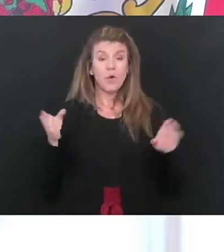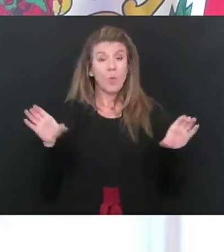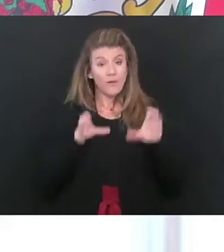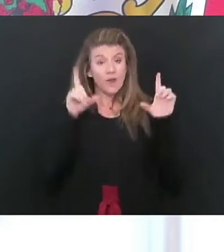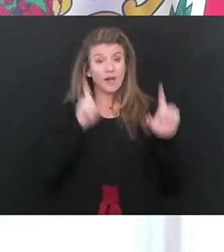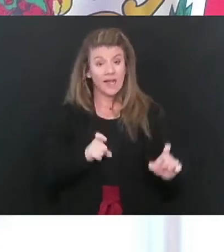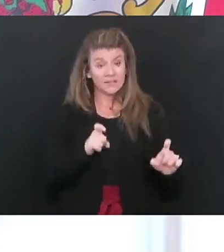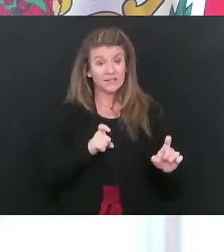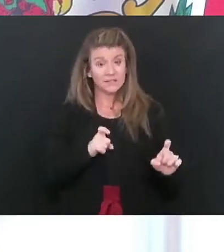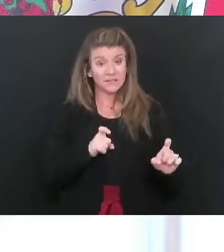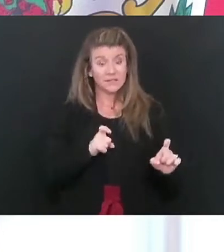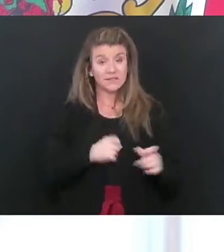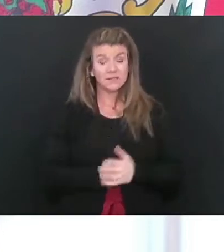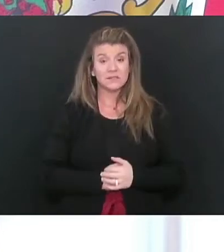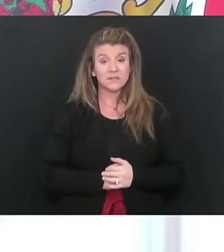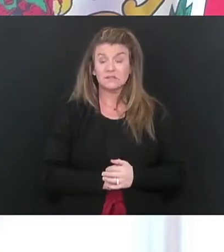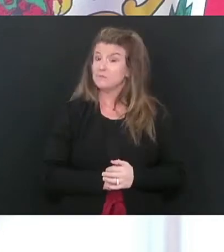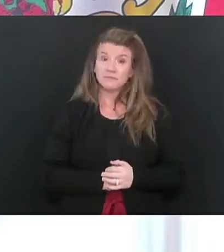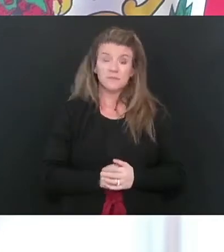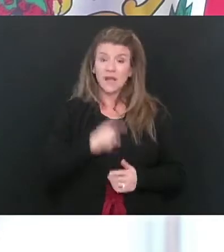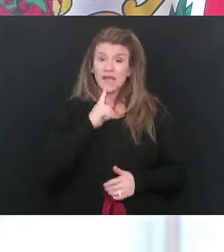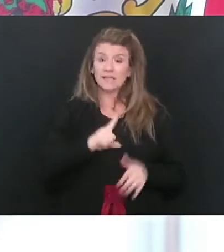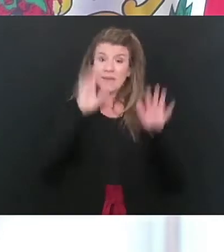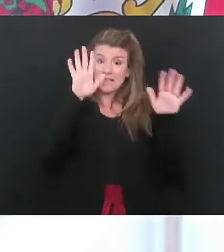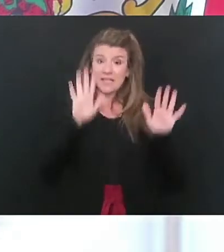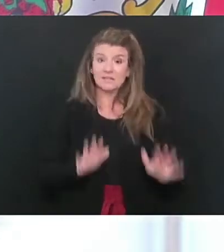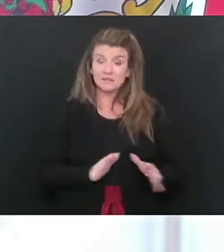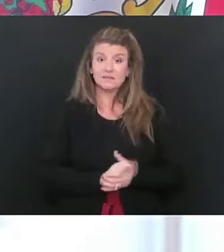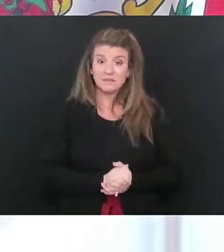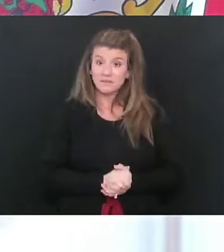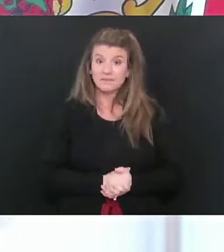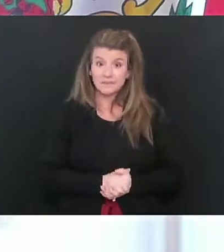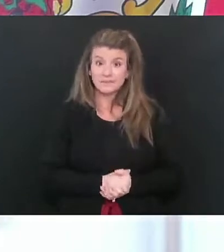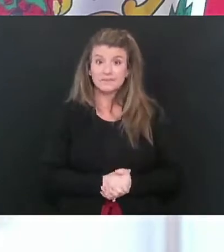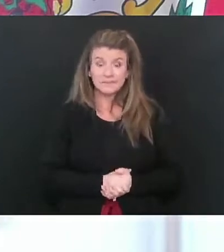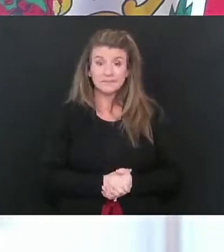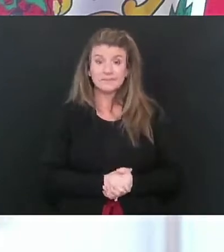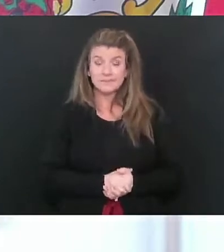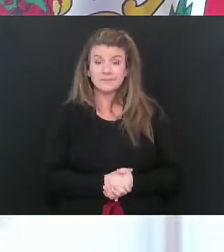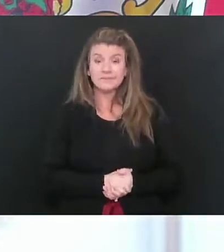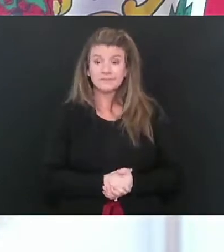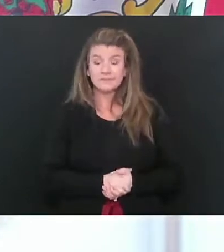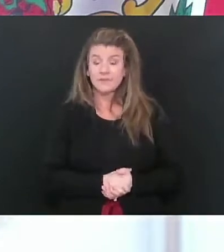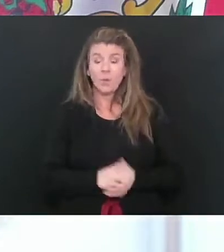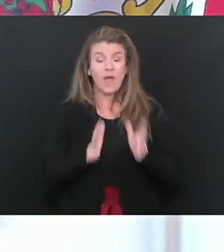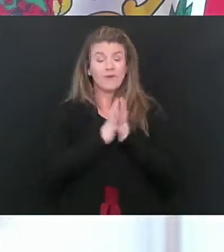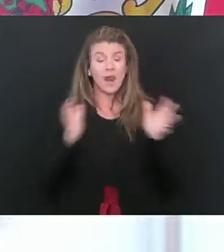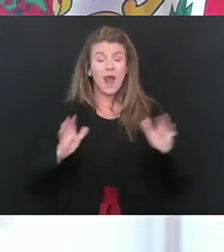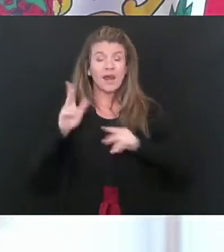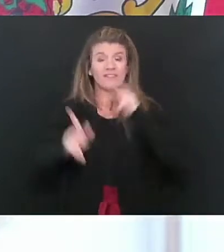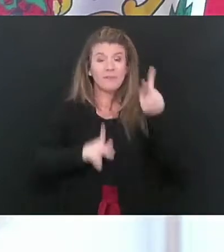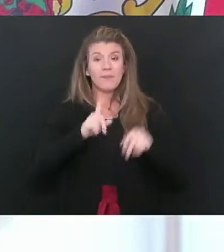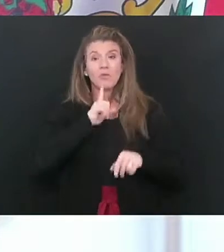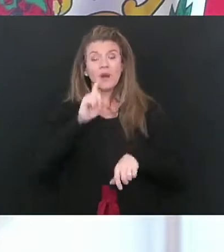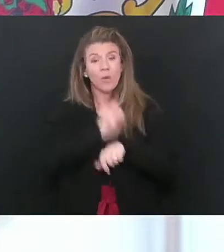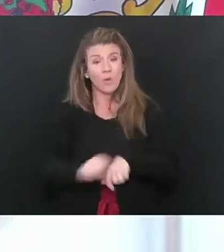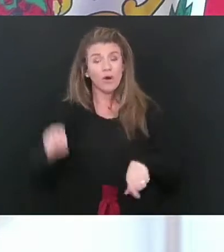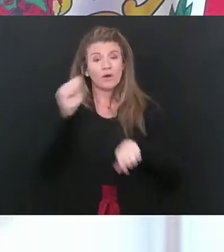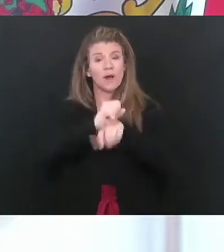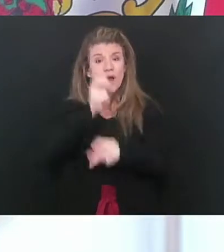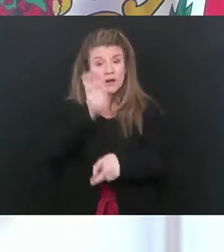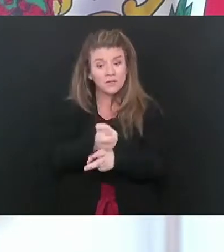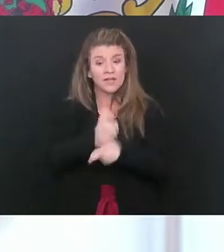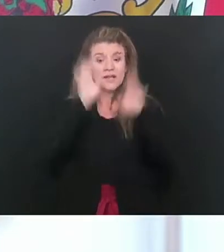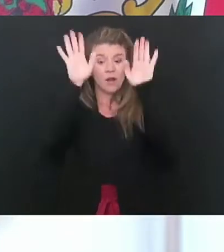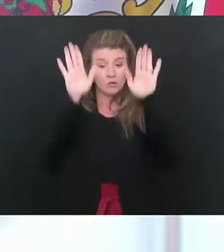test. It's amazing. It's amazing. You got a lot of people that have really worked and done great